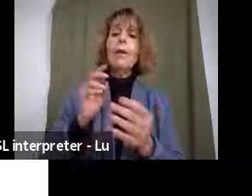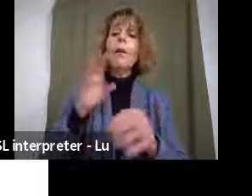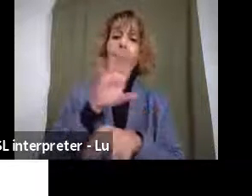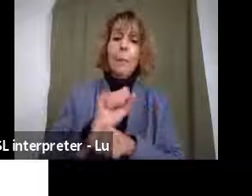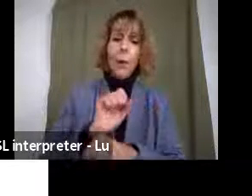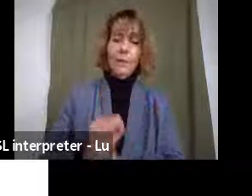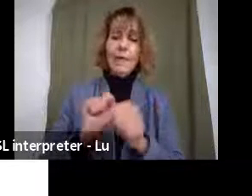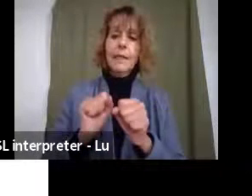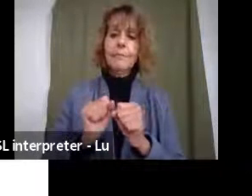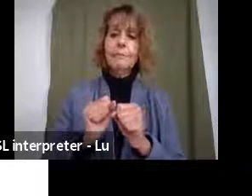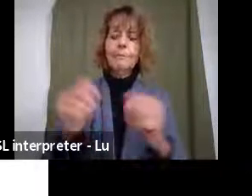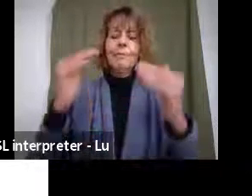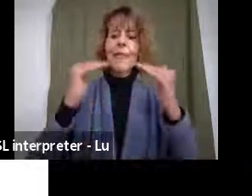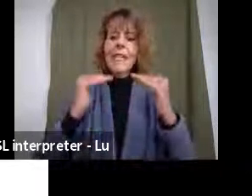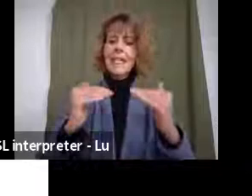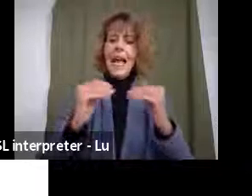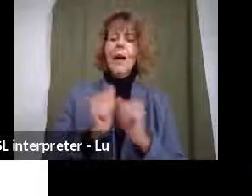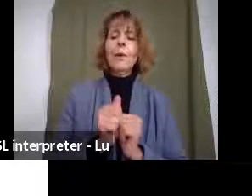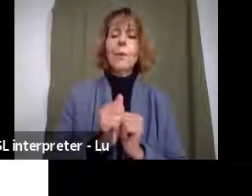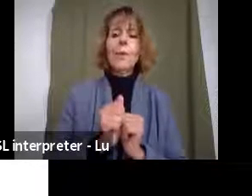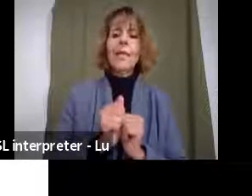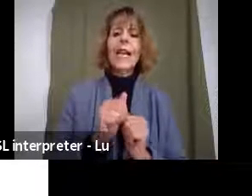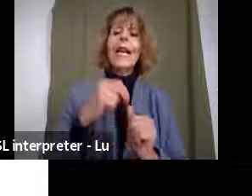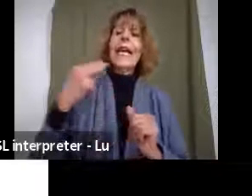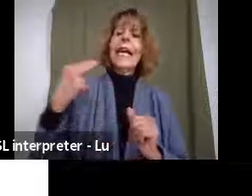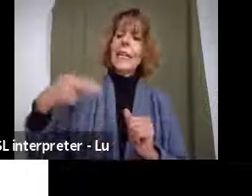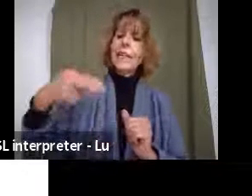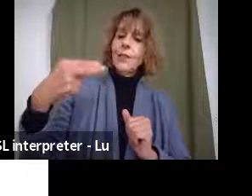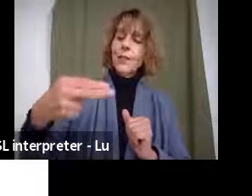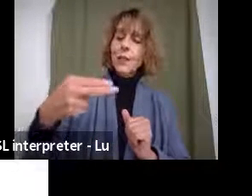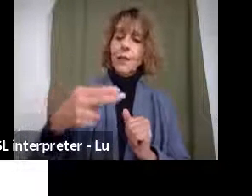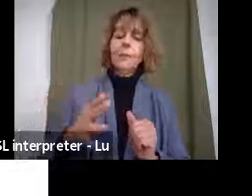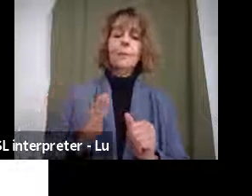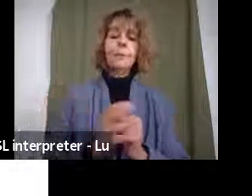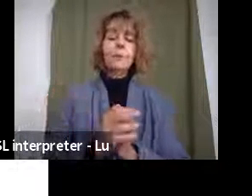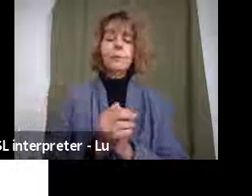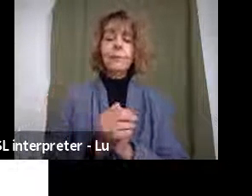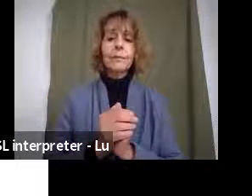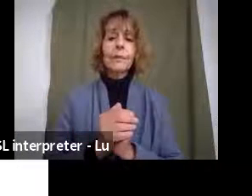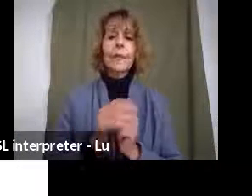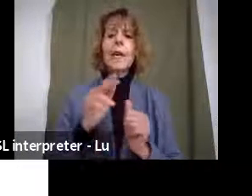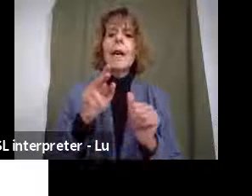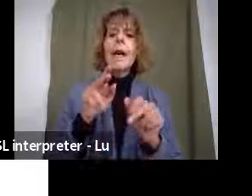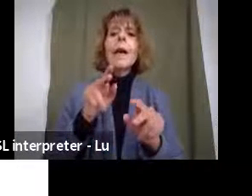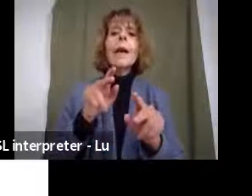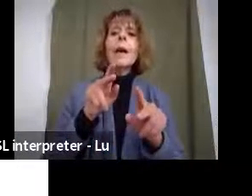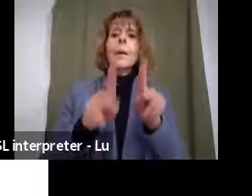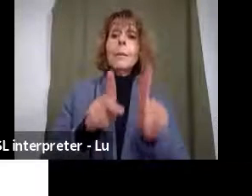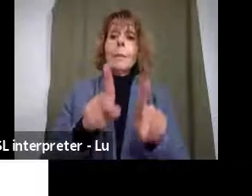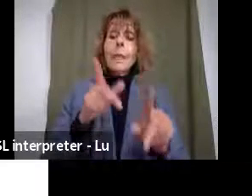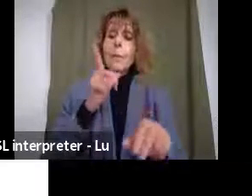People with disabilities were penalized in this country for even existing for quite a long